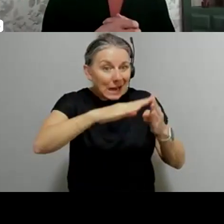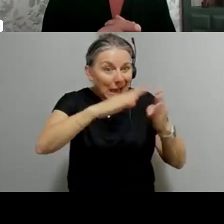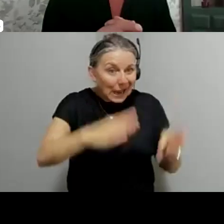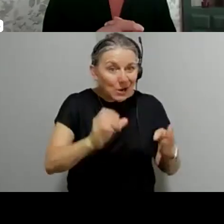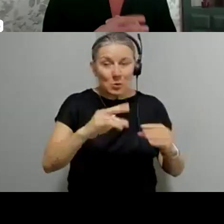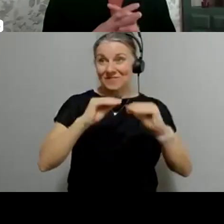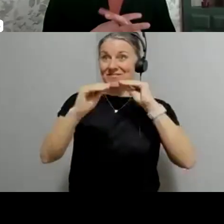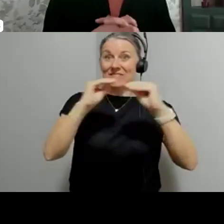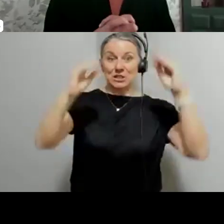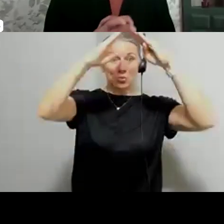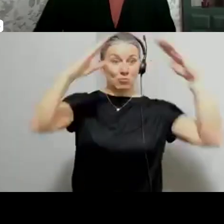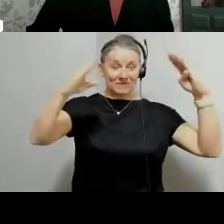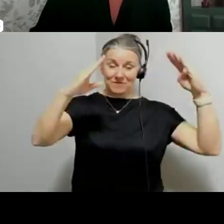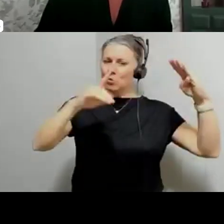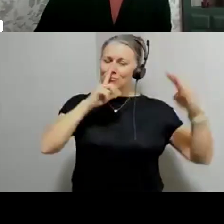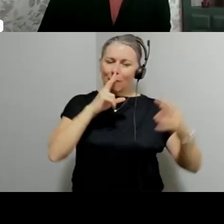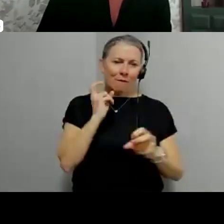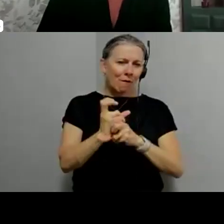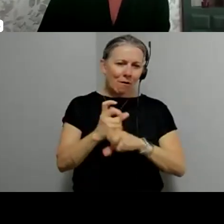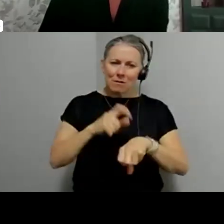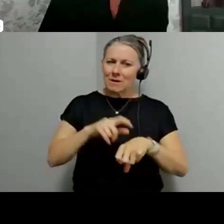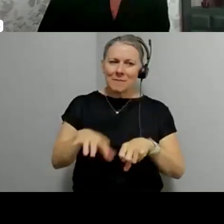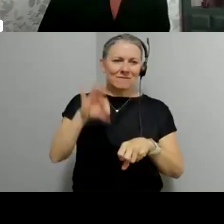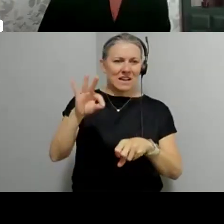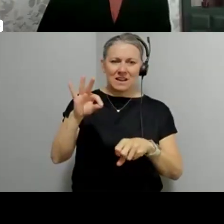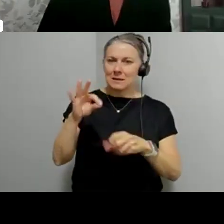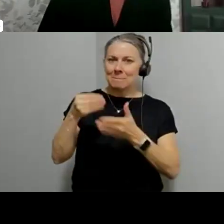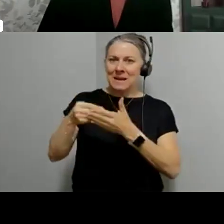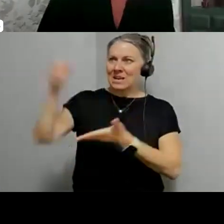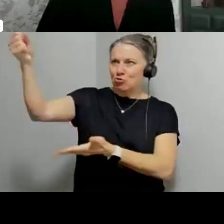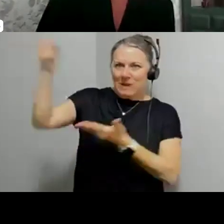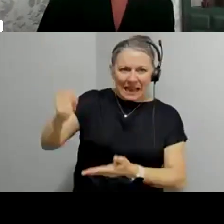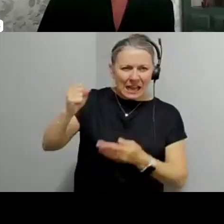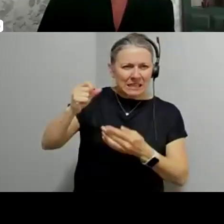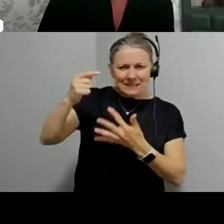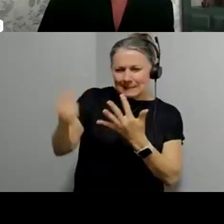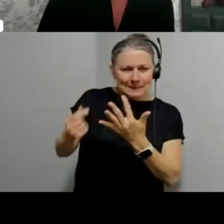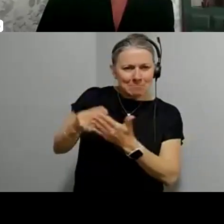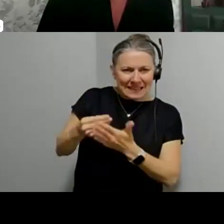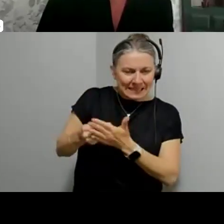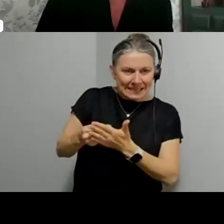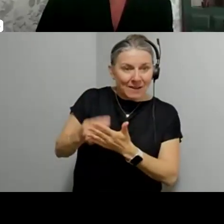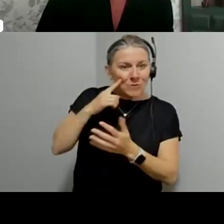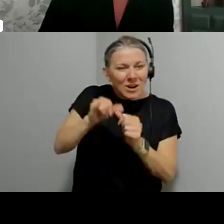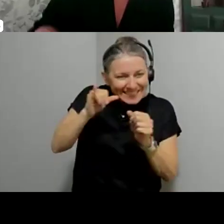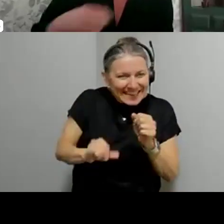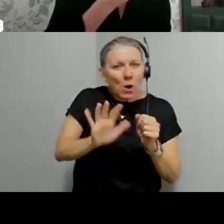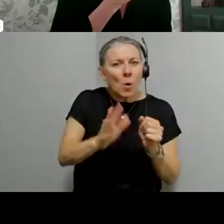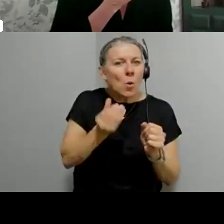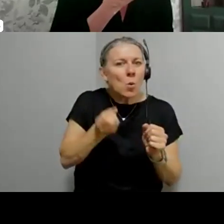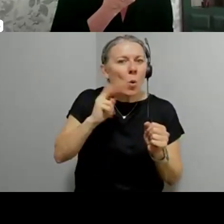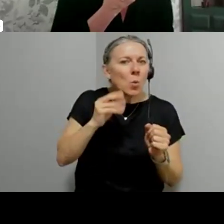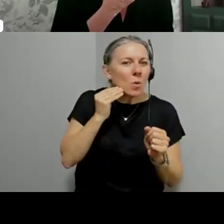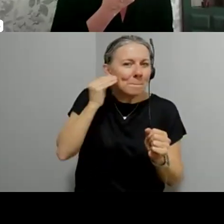real challenge to get grants. It's a real challenge to stay in your home, but there's really nowhere else to go. And that can be certainly